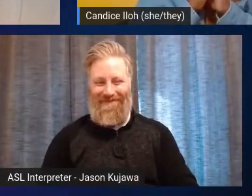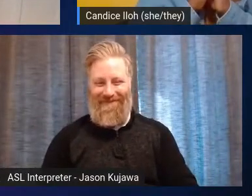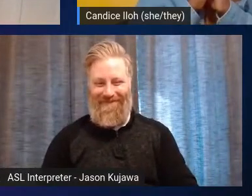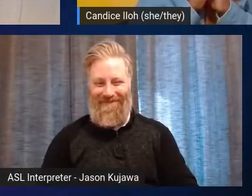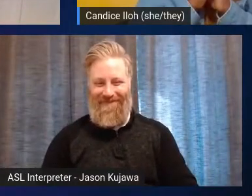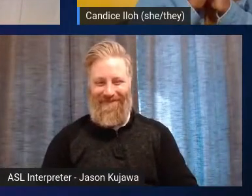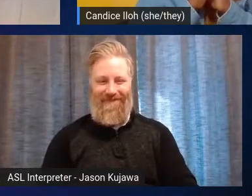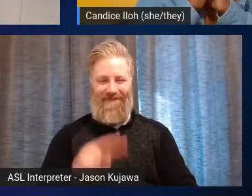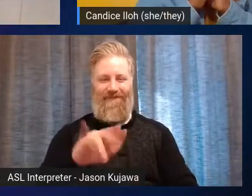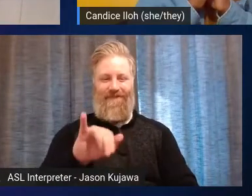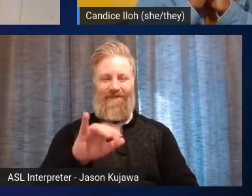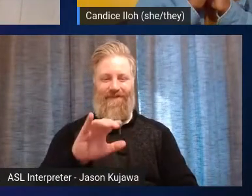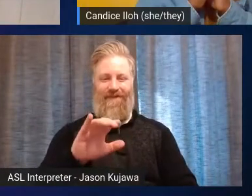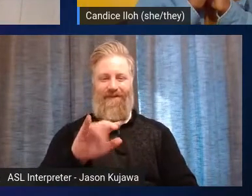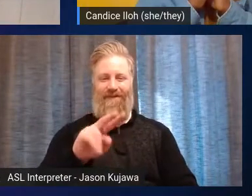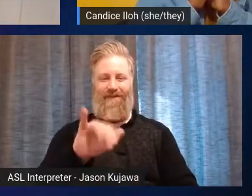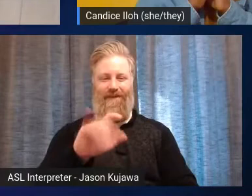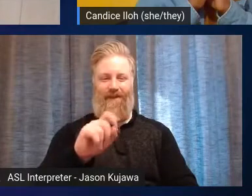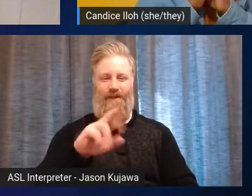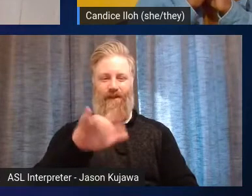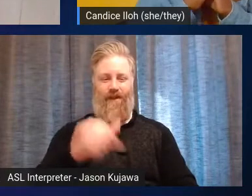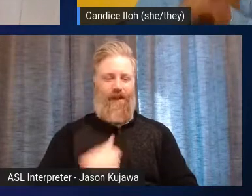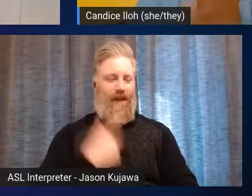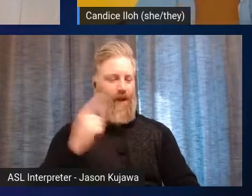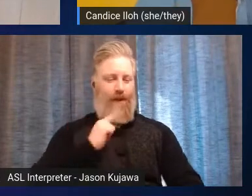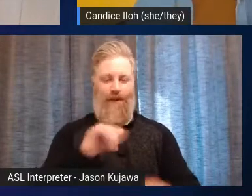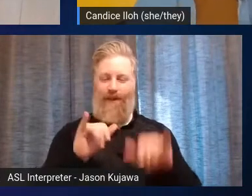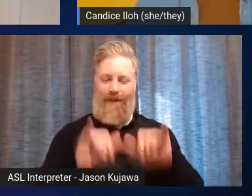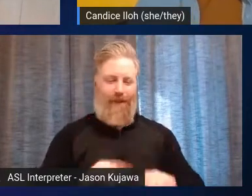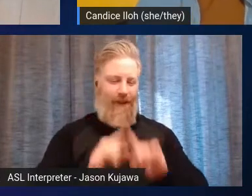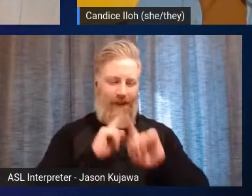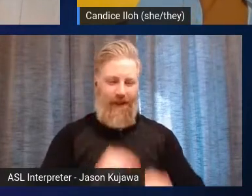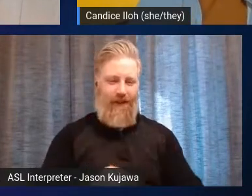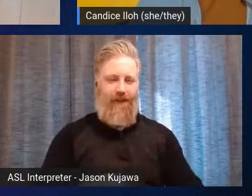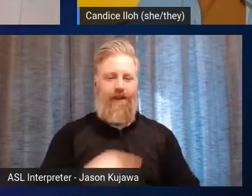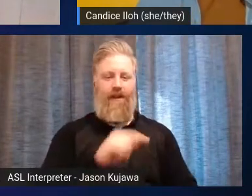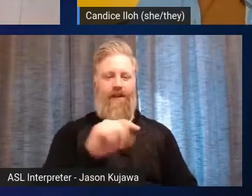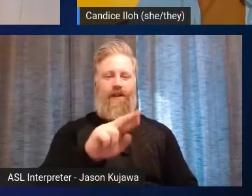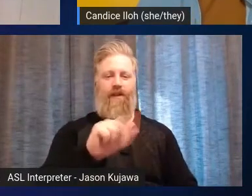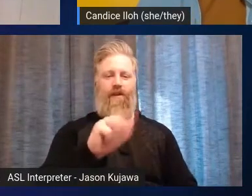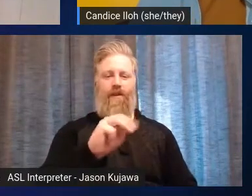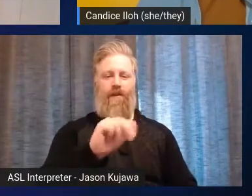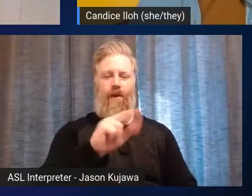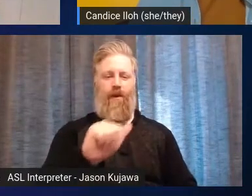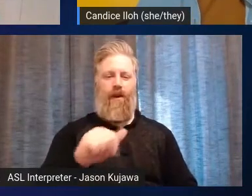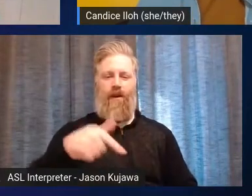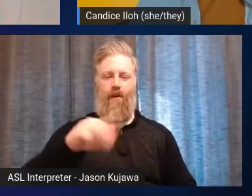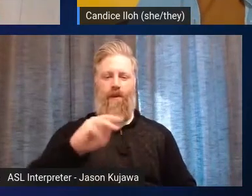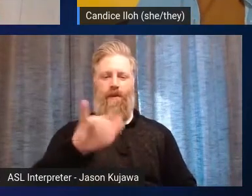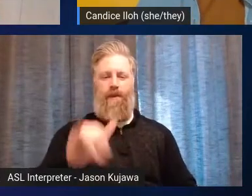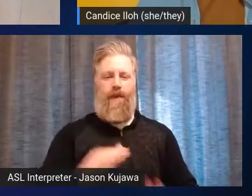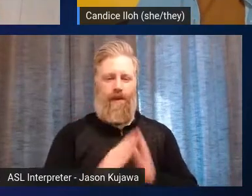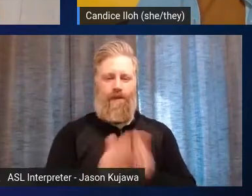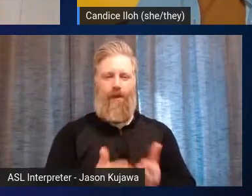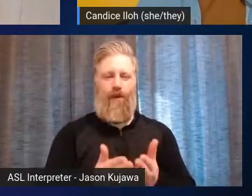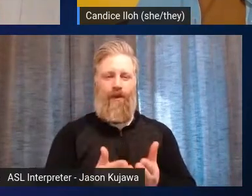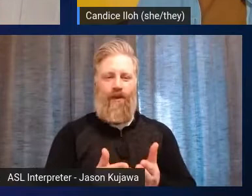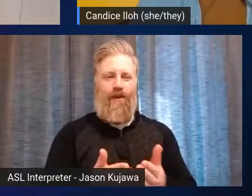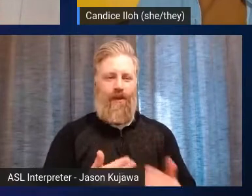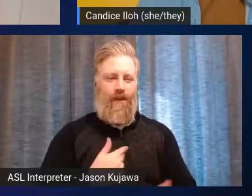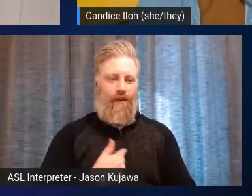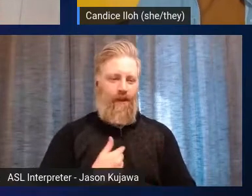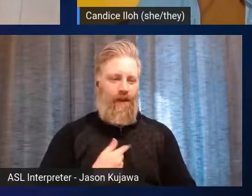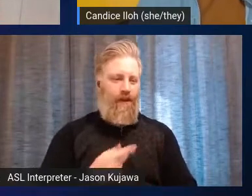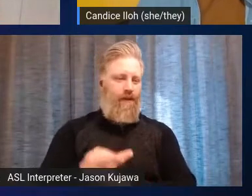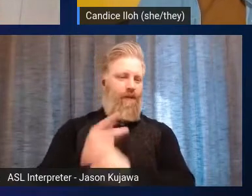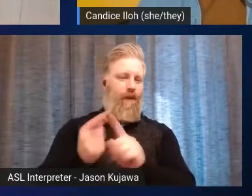I can go first because I always answer the same thing, which was the Ramona Quimby books by Beverly Cleary. Those are the books I took out of the library over and